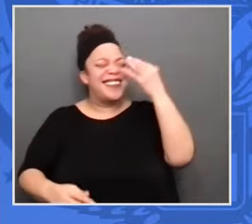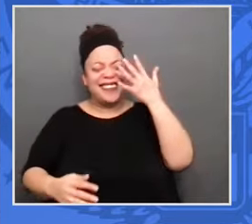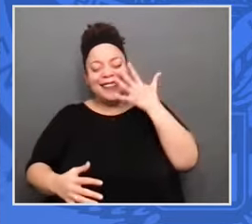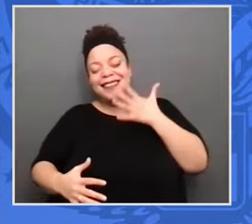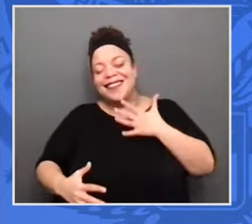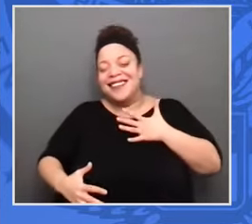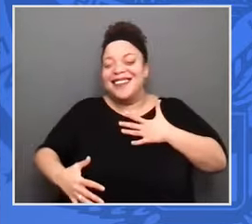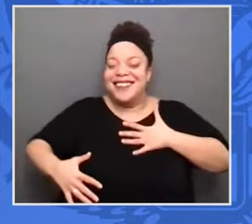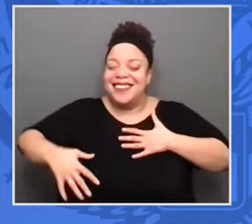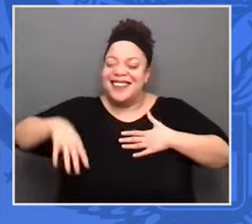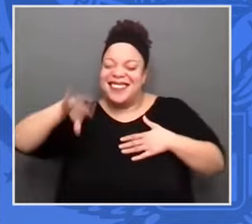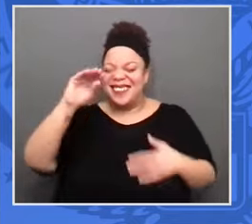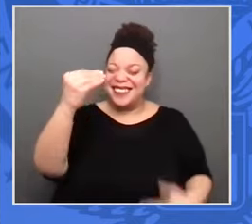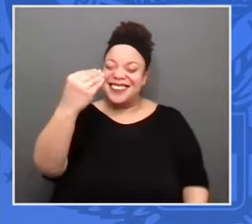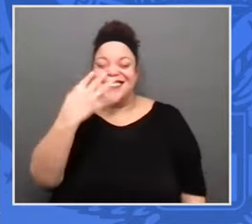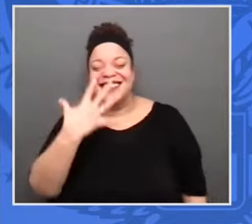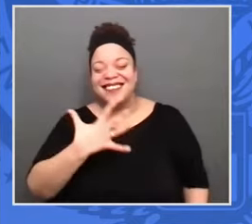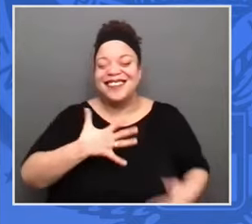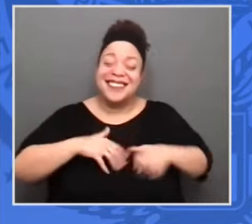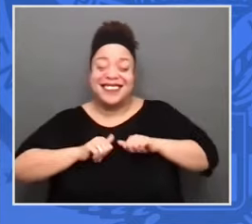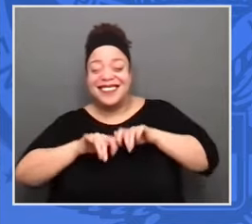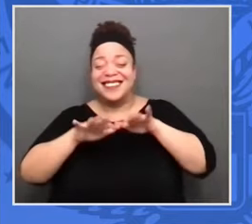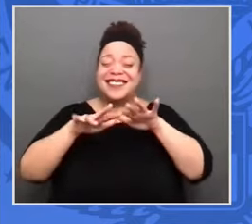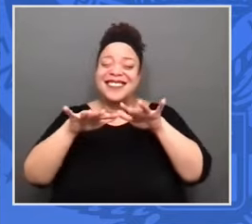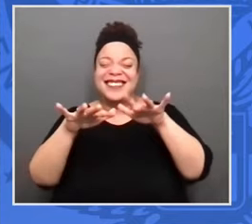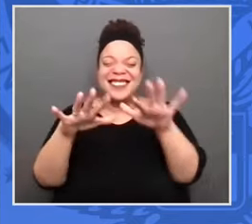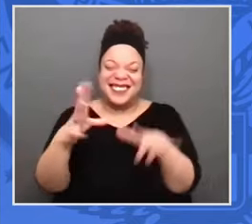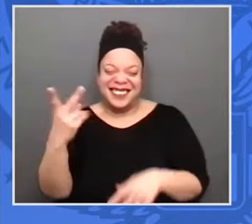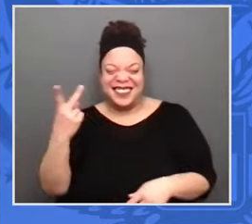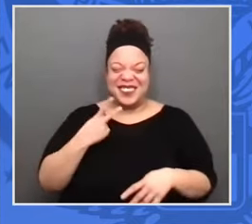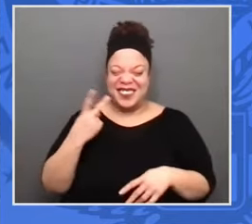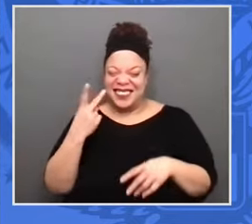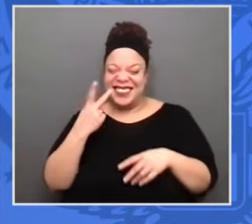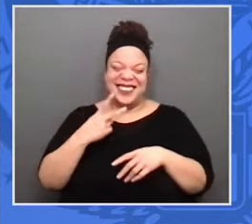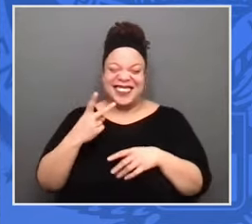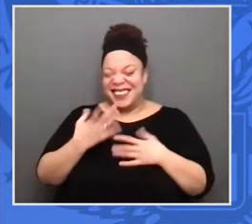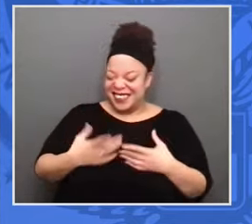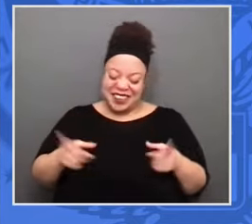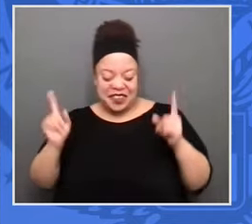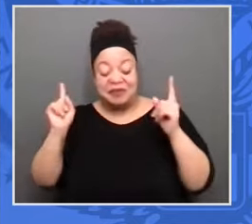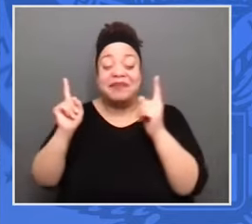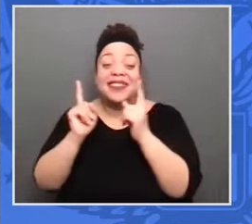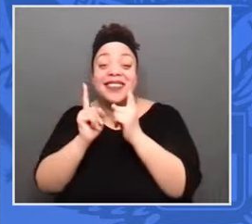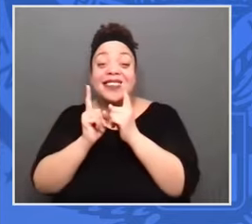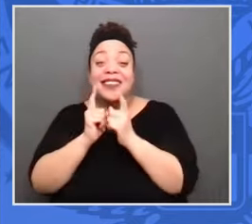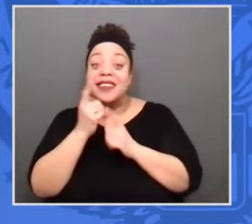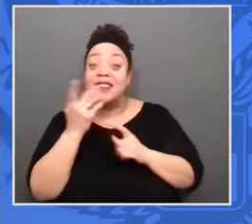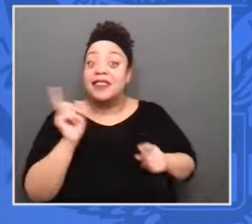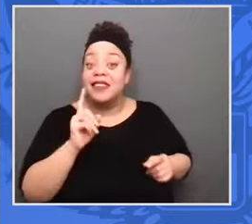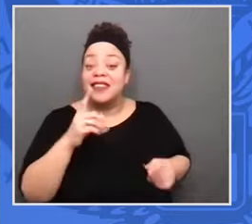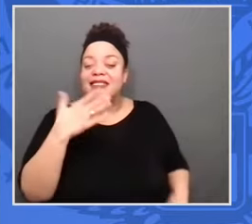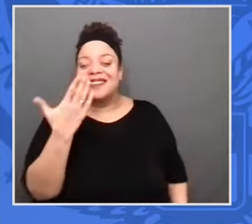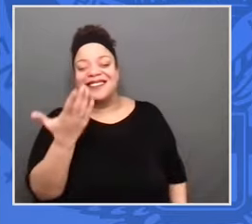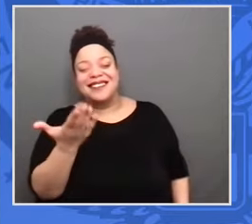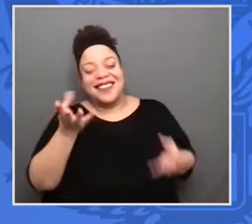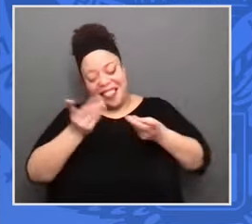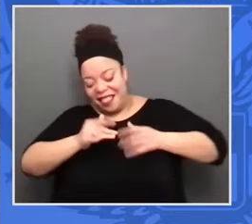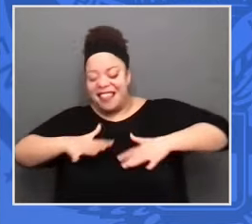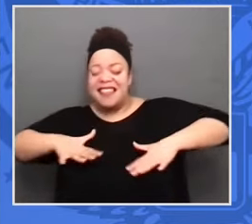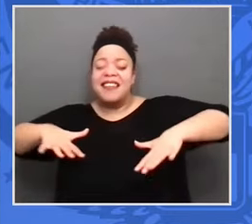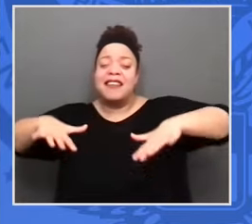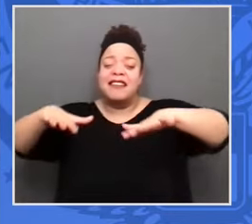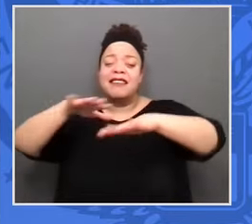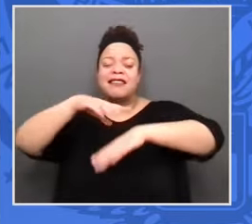streams. Oh, meet me in a land of hope and